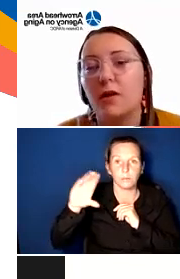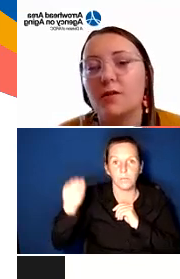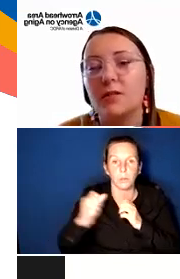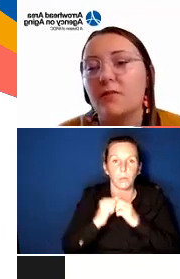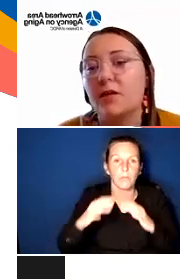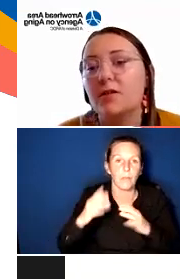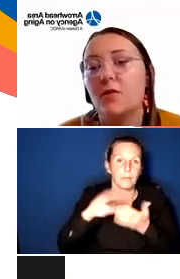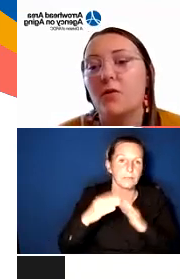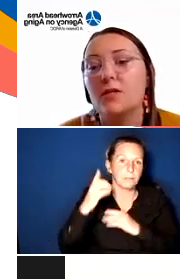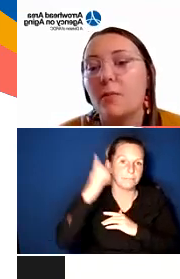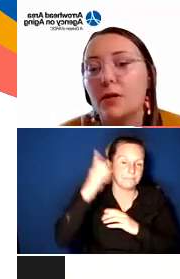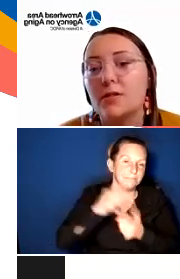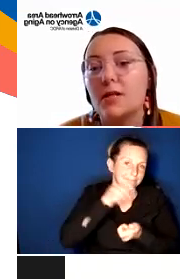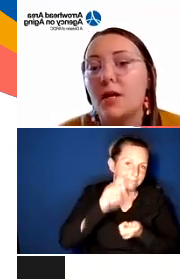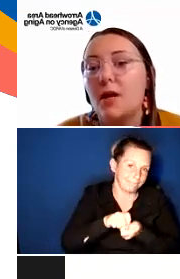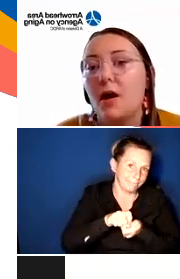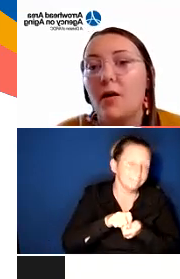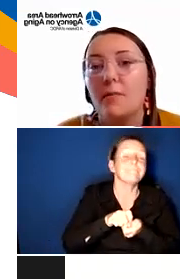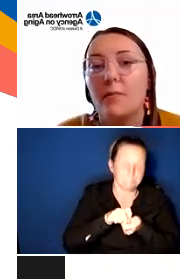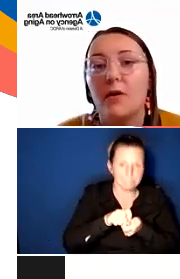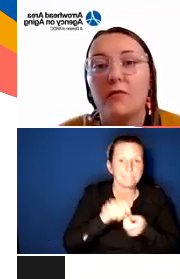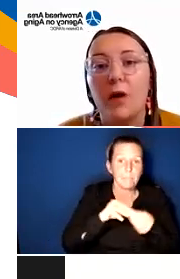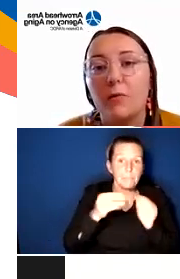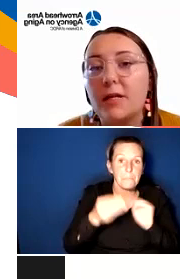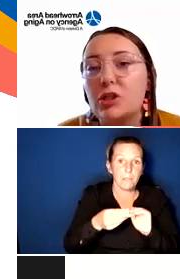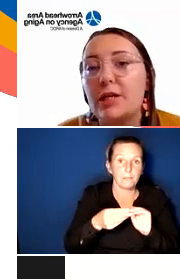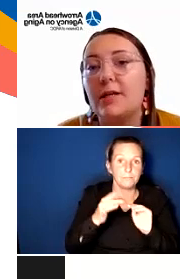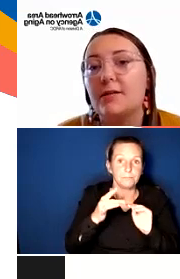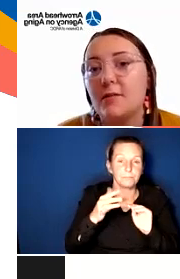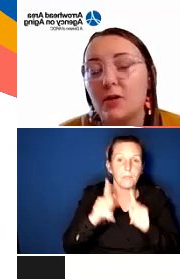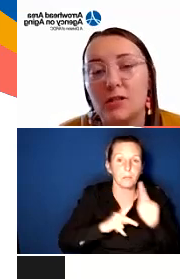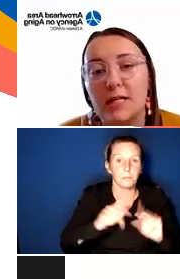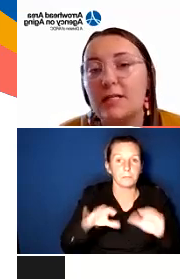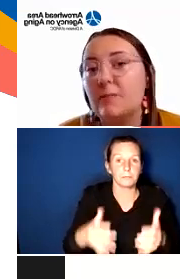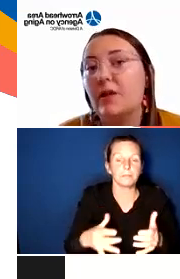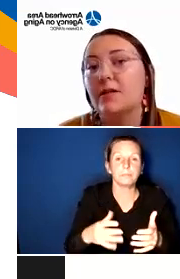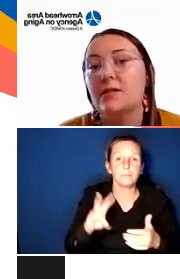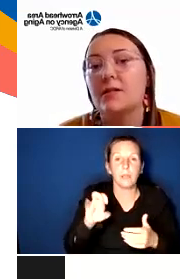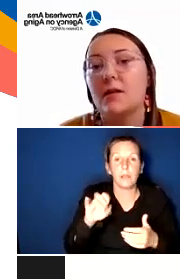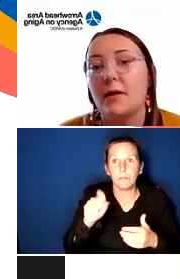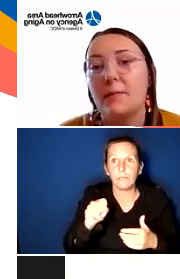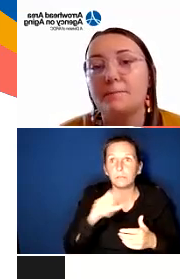Duluth specific. So those numbers of population, veterans 18+,